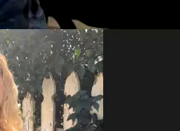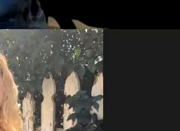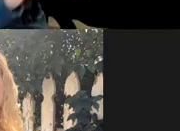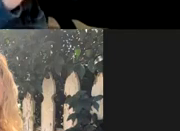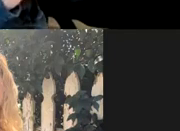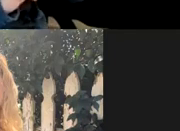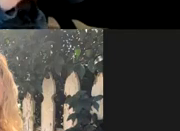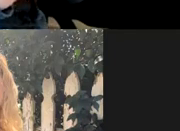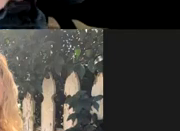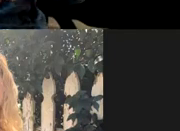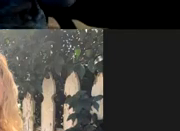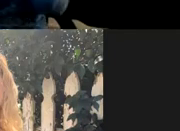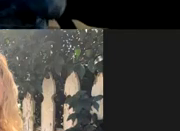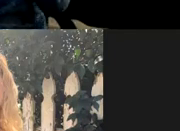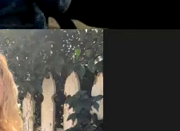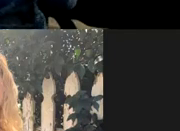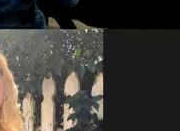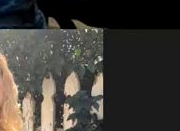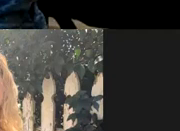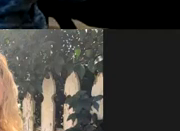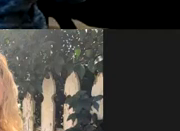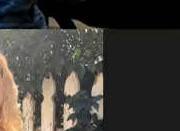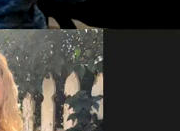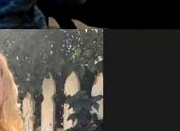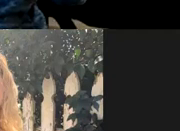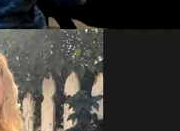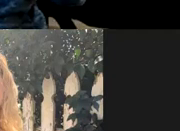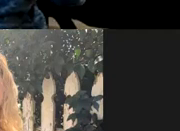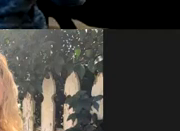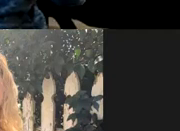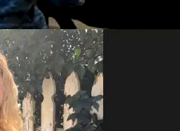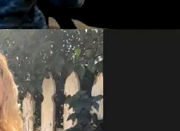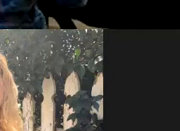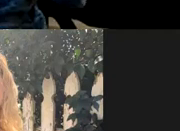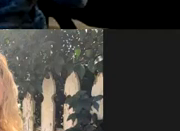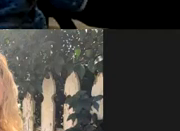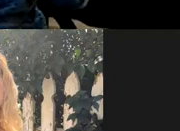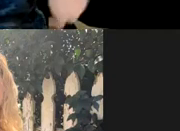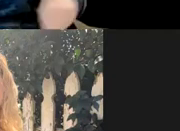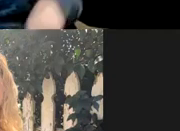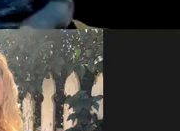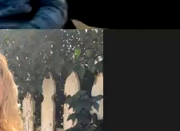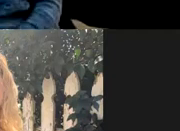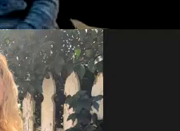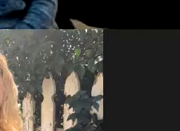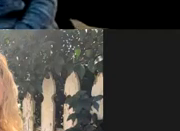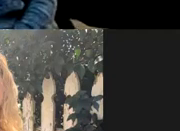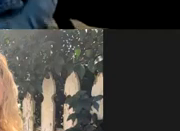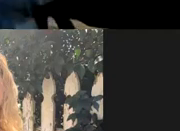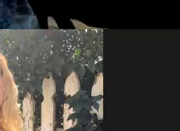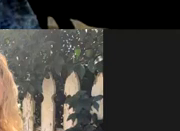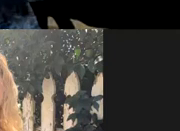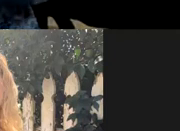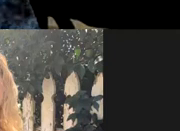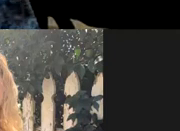to assert the defense that, oh, this doesn't apply to me because I only owe this number of properties, and they would have to have some sort of